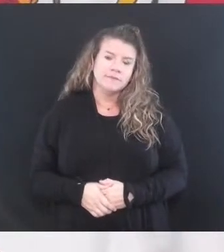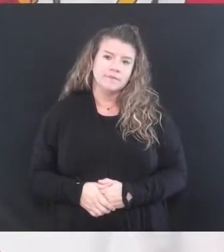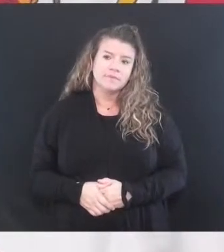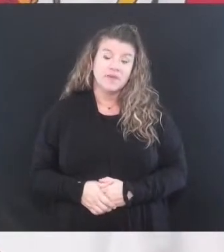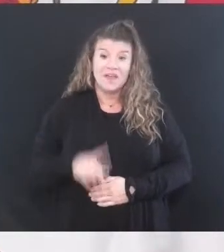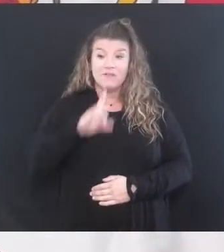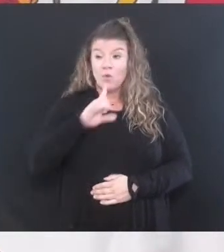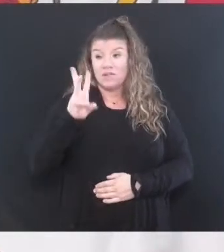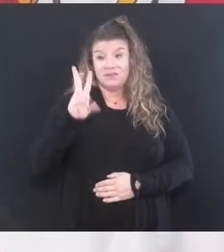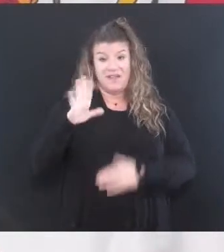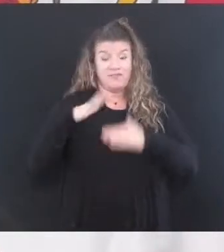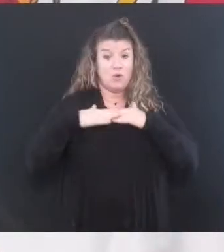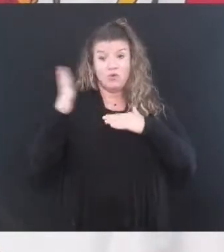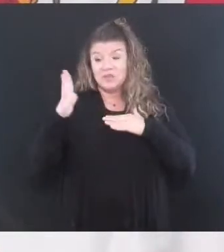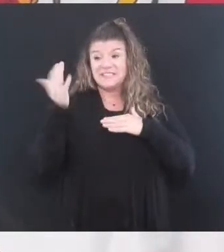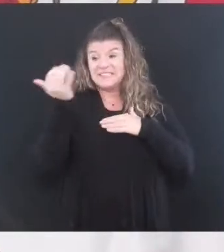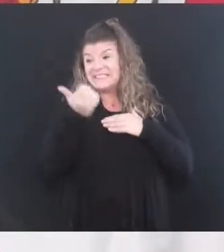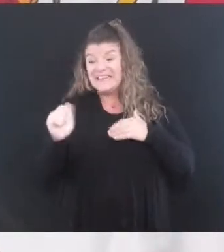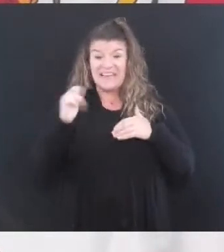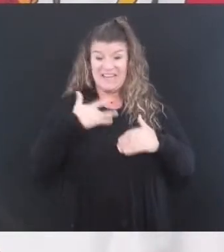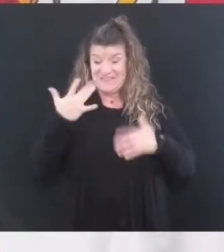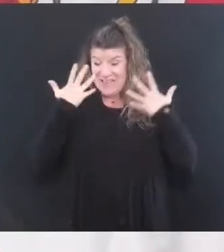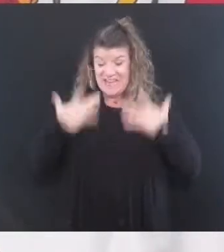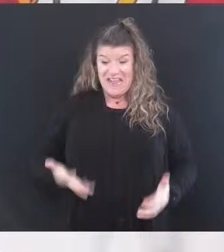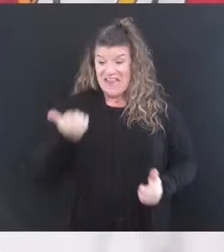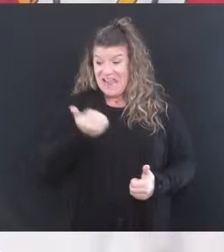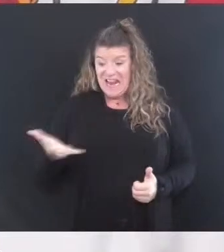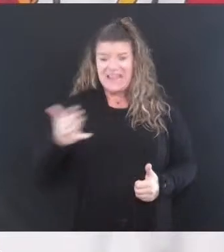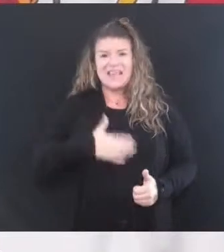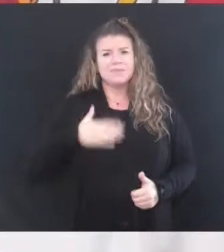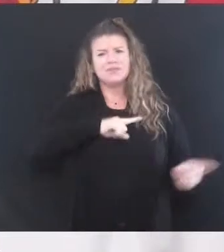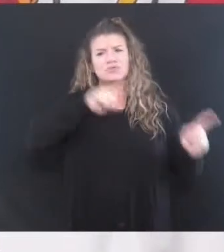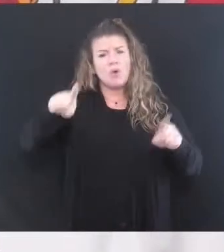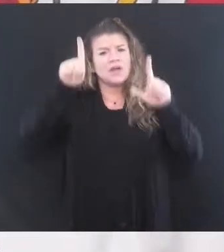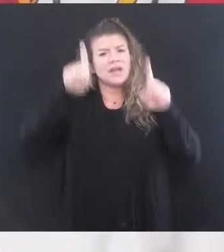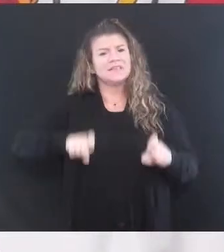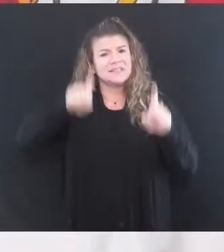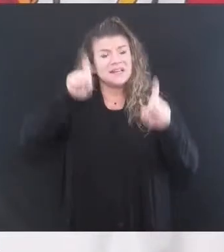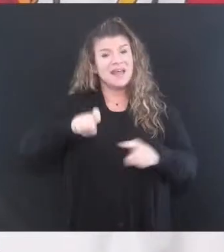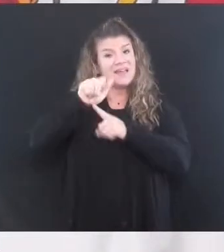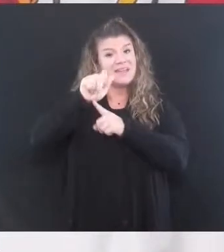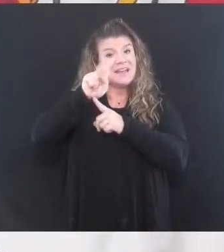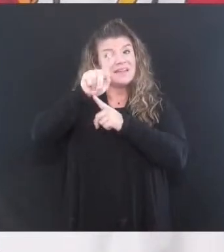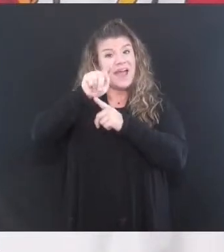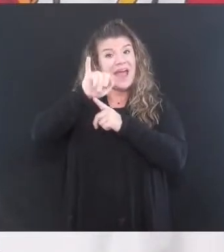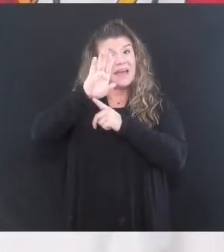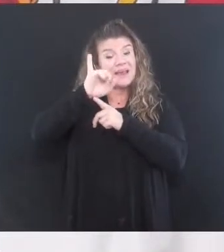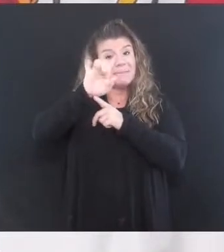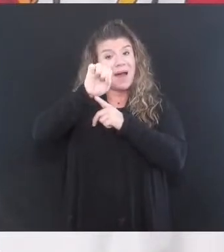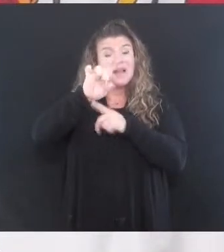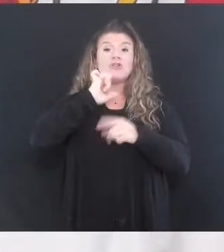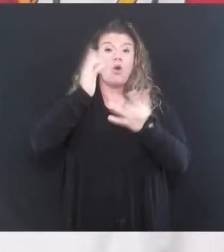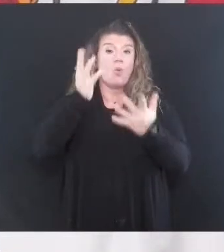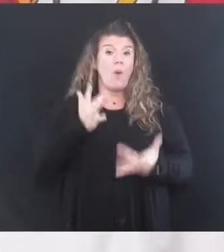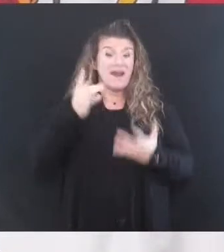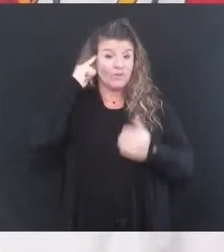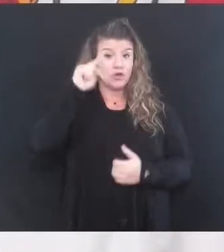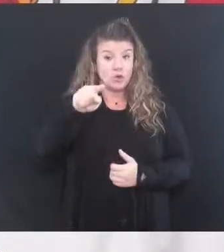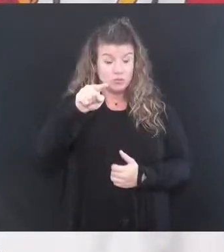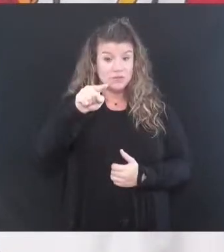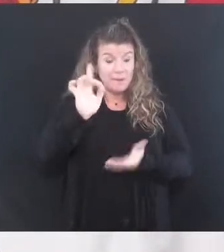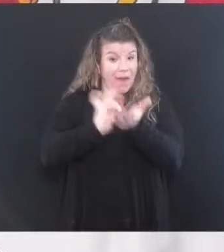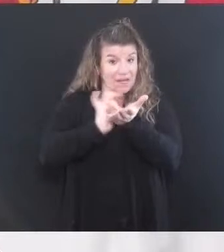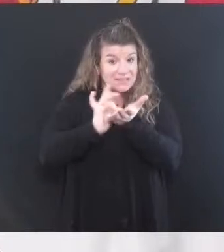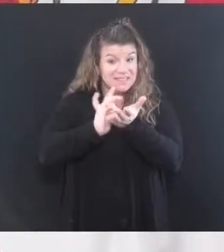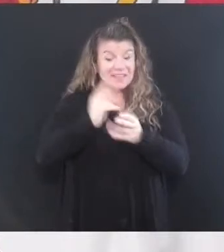you're 65 and older, any symptom whatsoever, please get tested. The antibodies are waiting on you. And again, from the